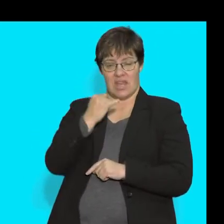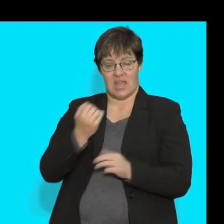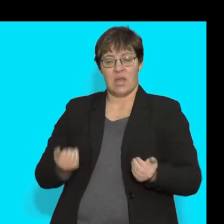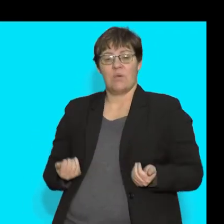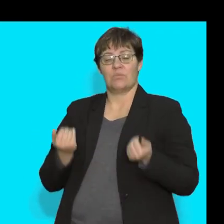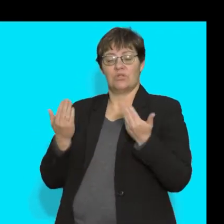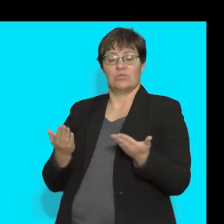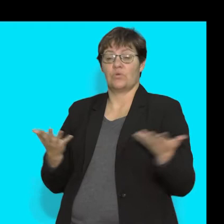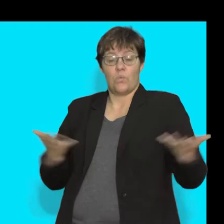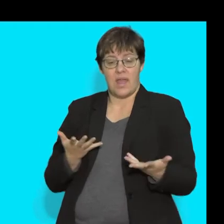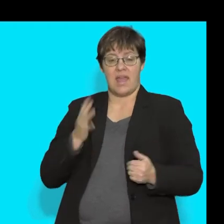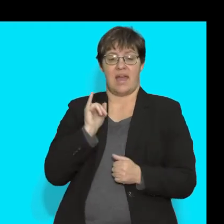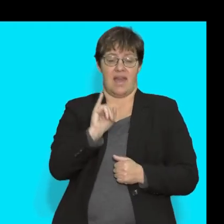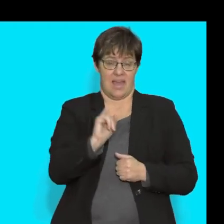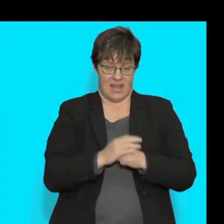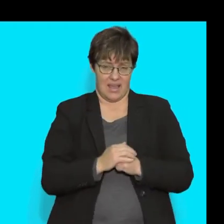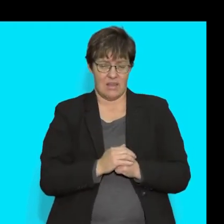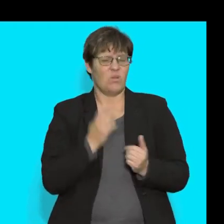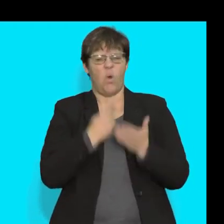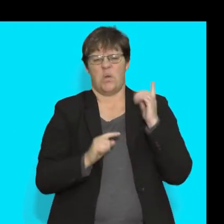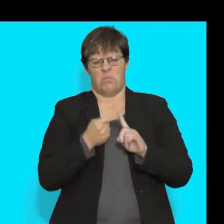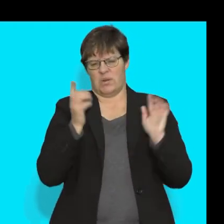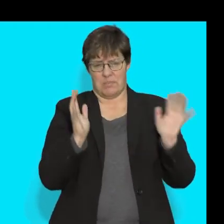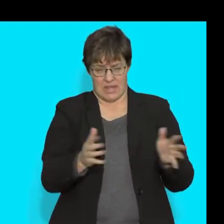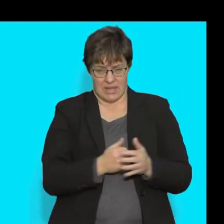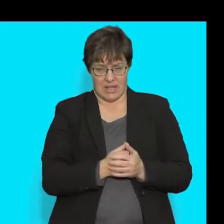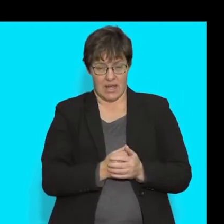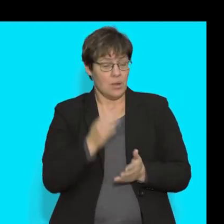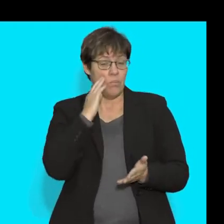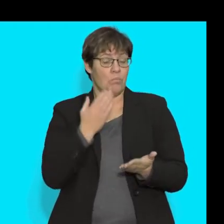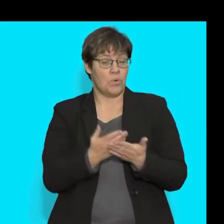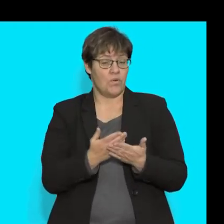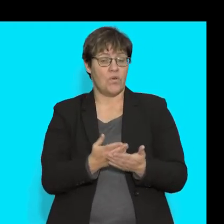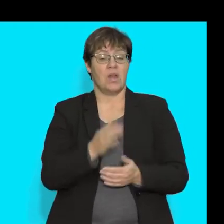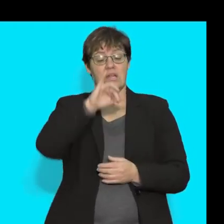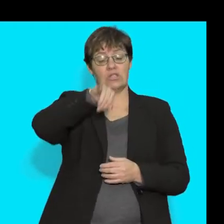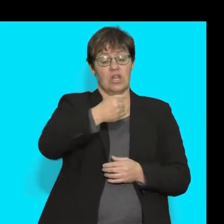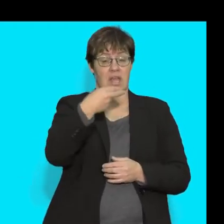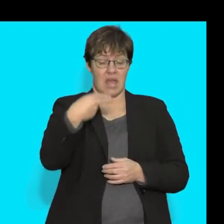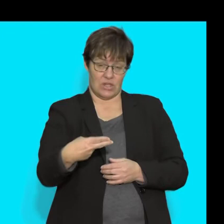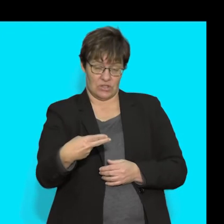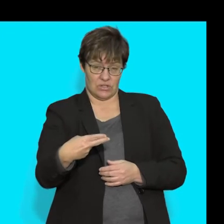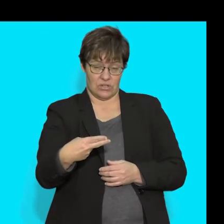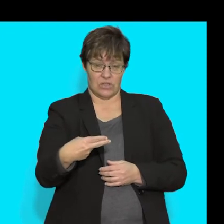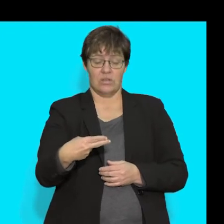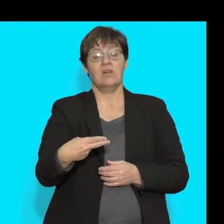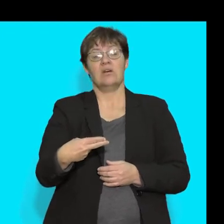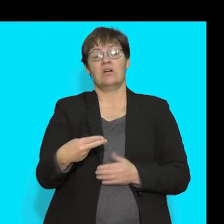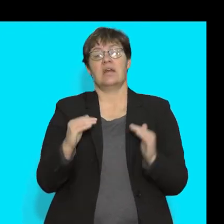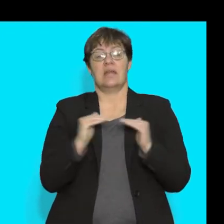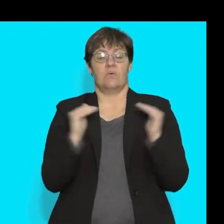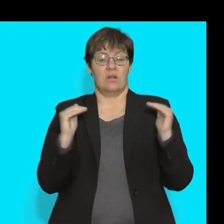is produced at I, which is just a point, and then prove that JH is equals